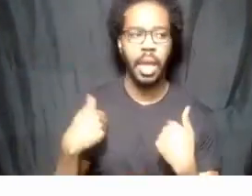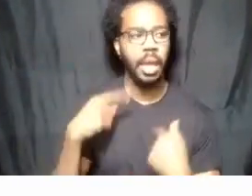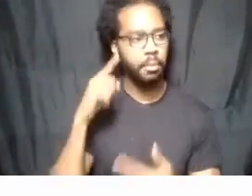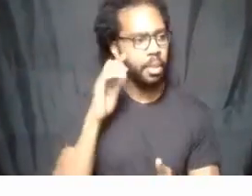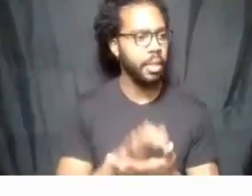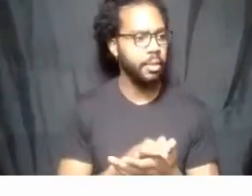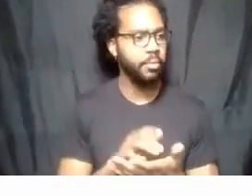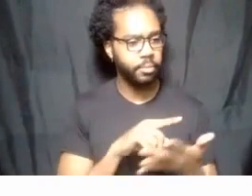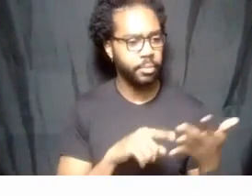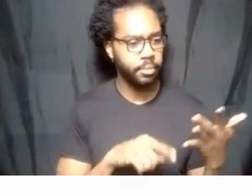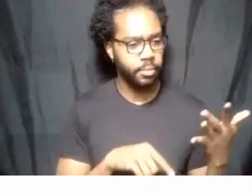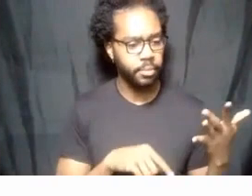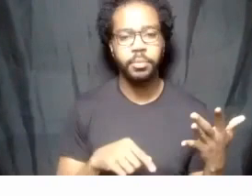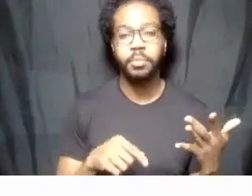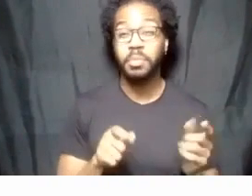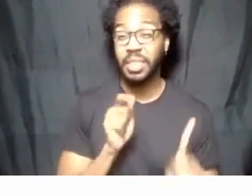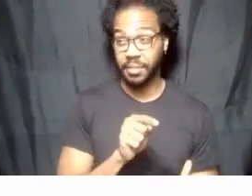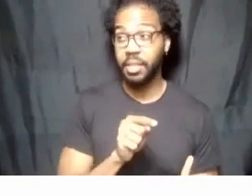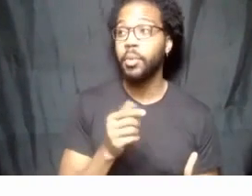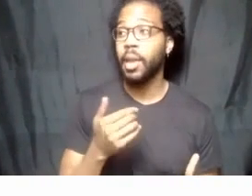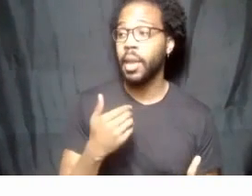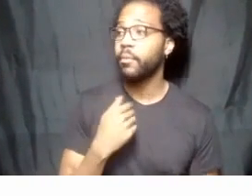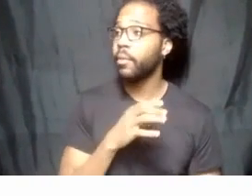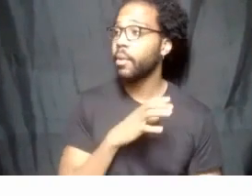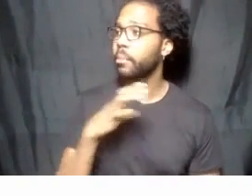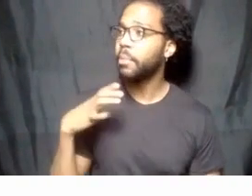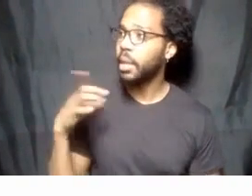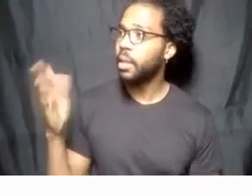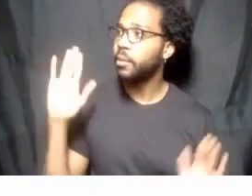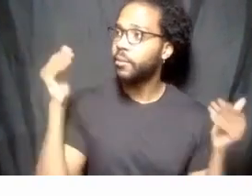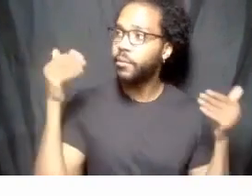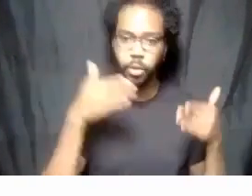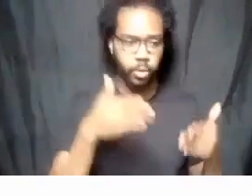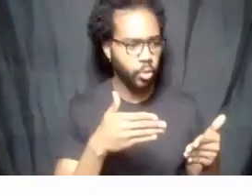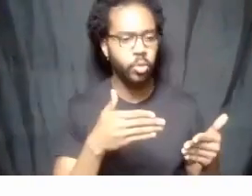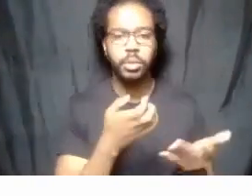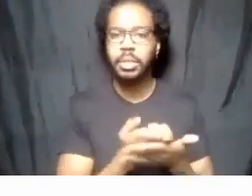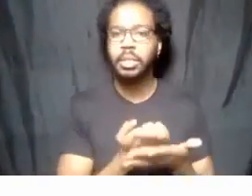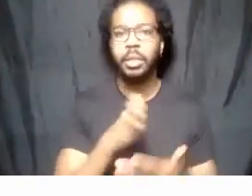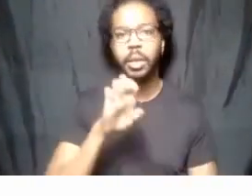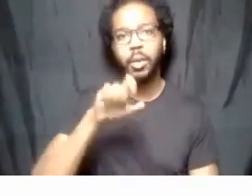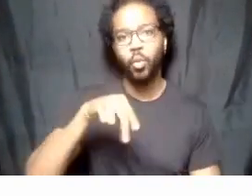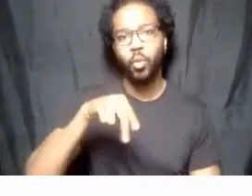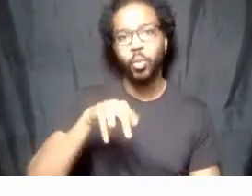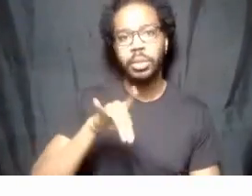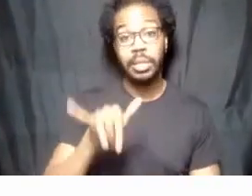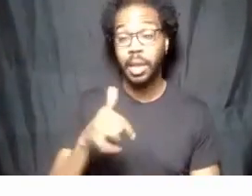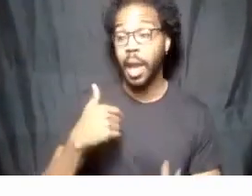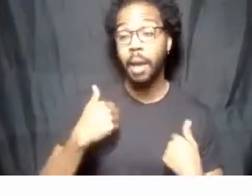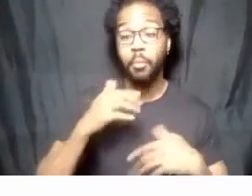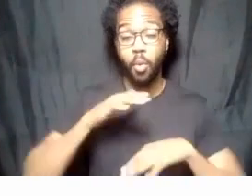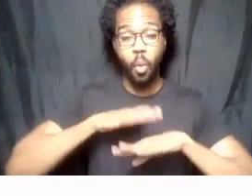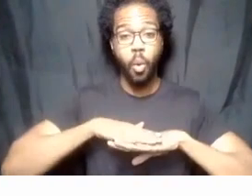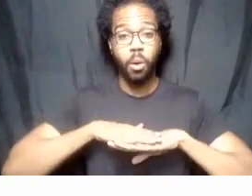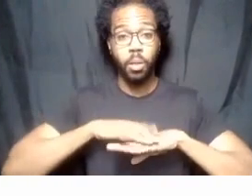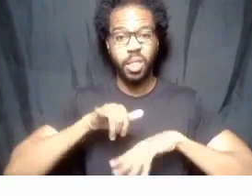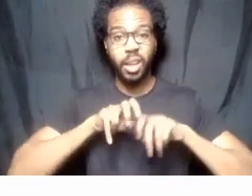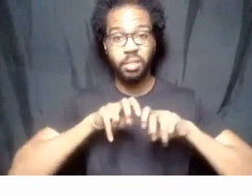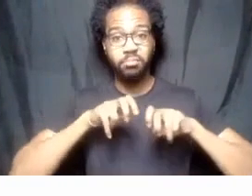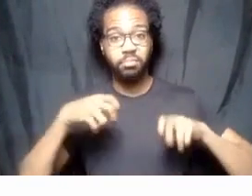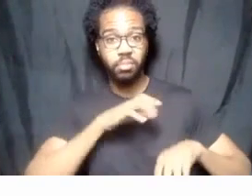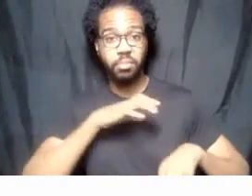is, in particular, there is a committee that addresses the issue of equity, which I am on, the director of one of our provider